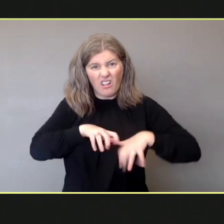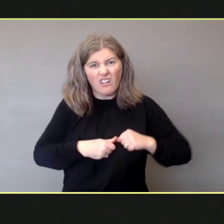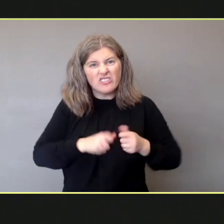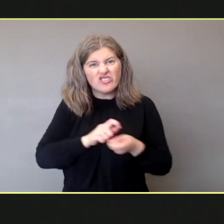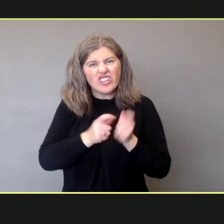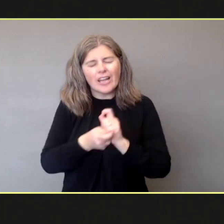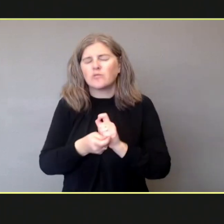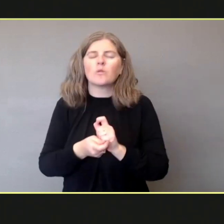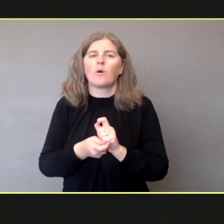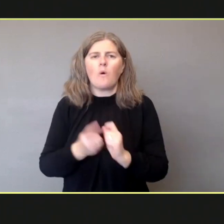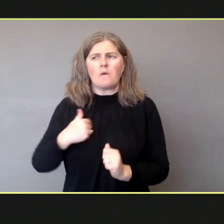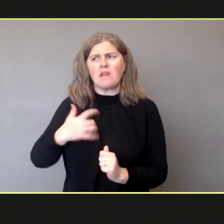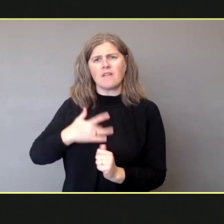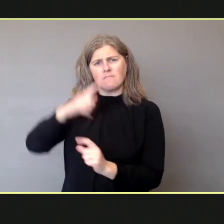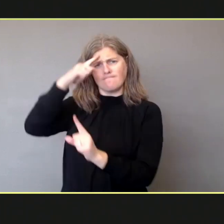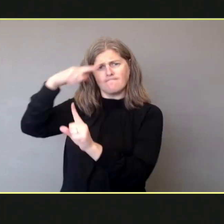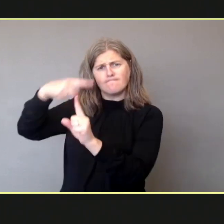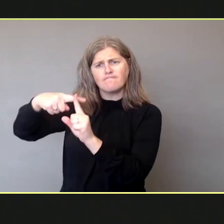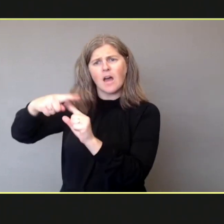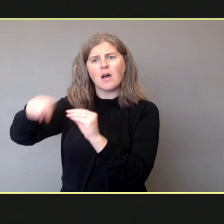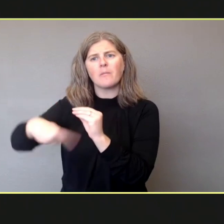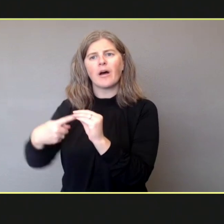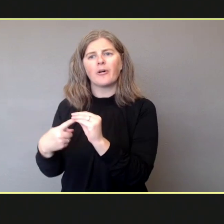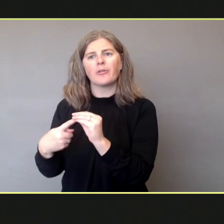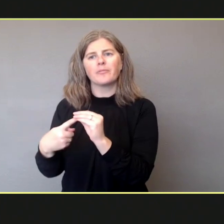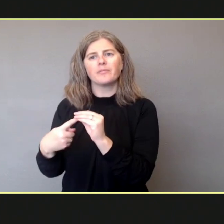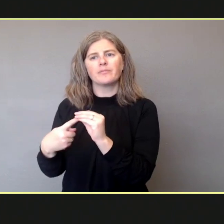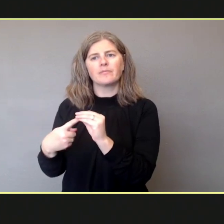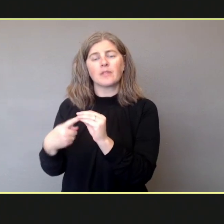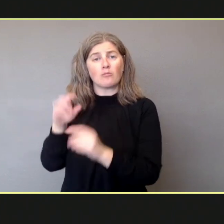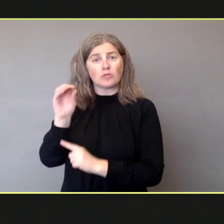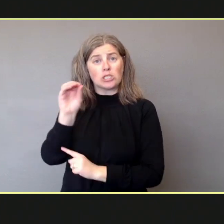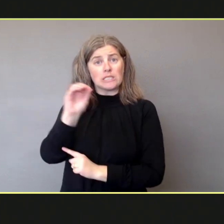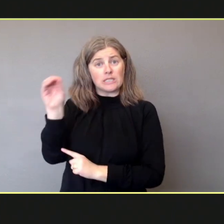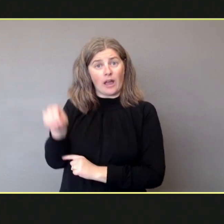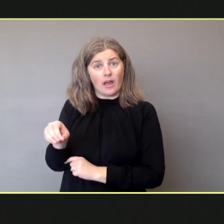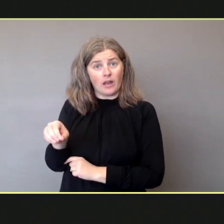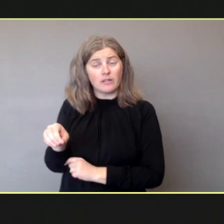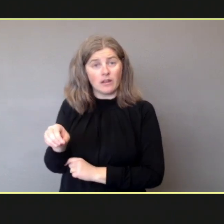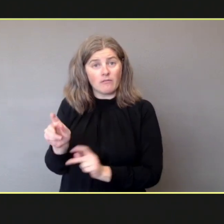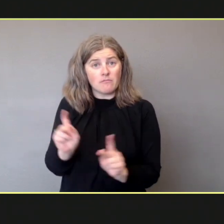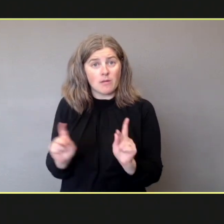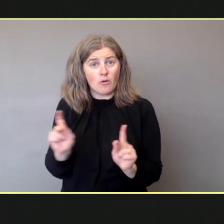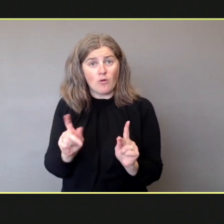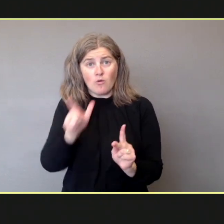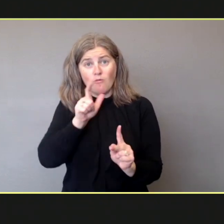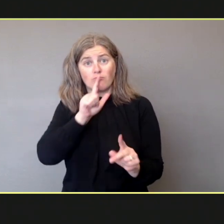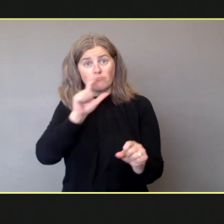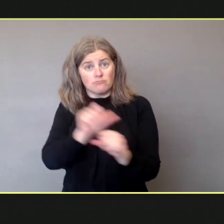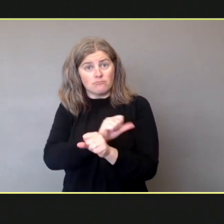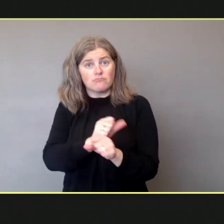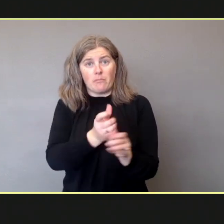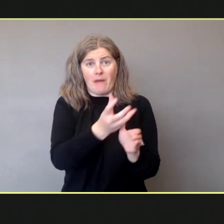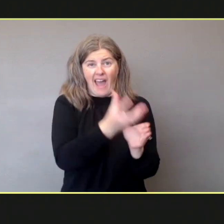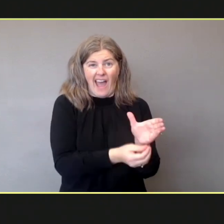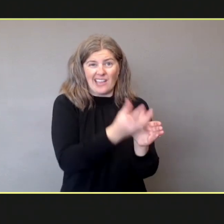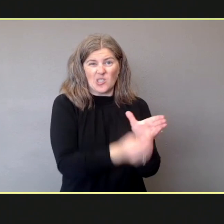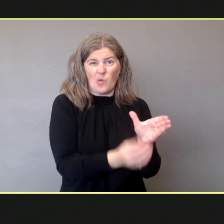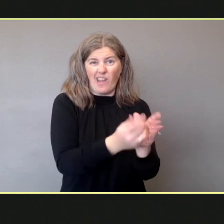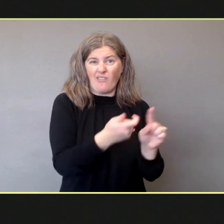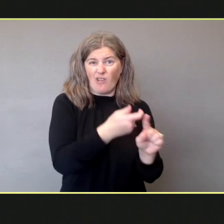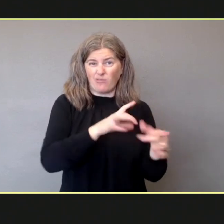quite reassured about the fact that the percent of people who passed away from